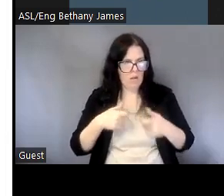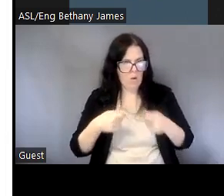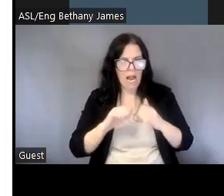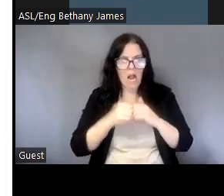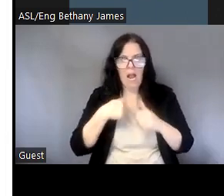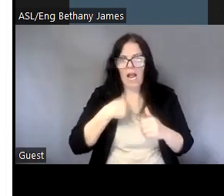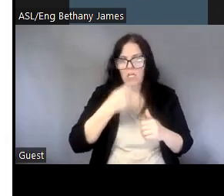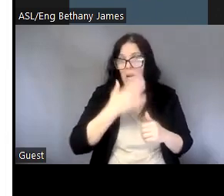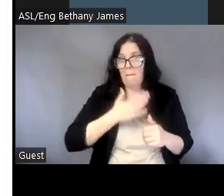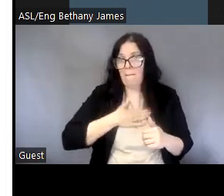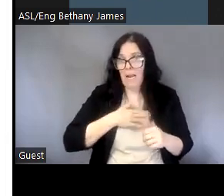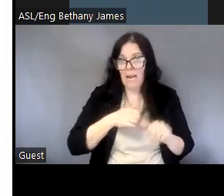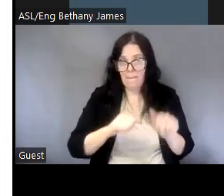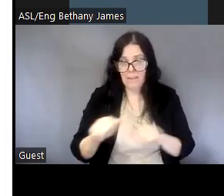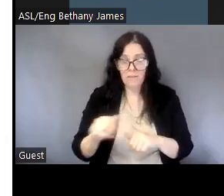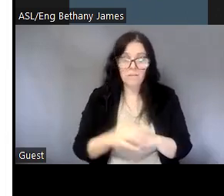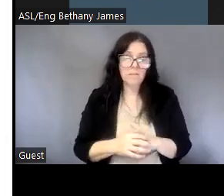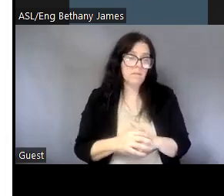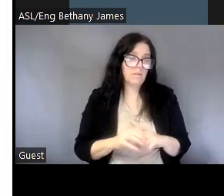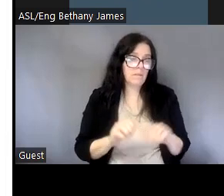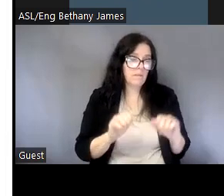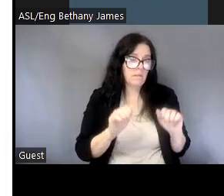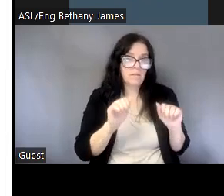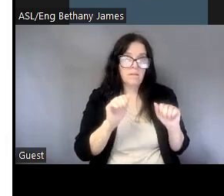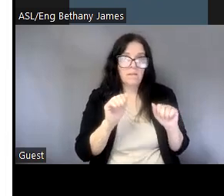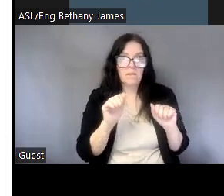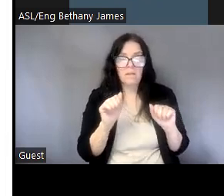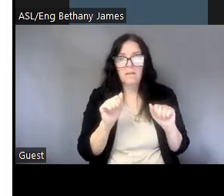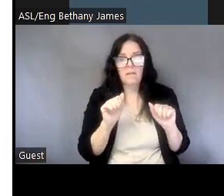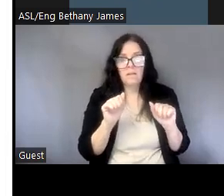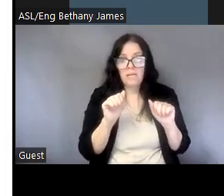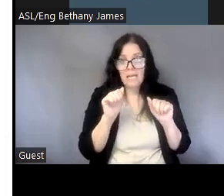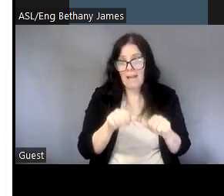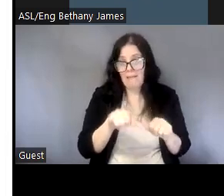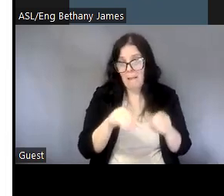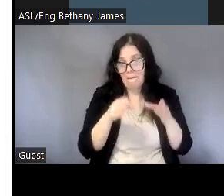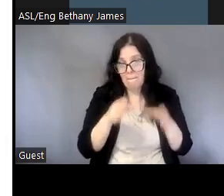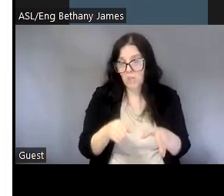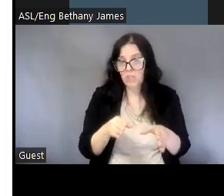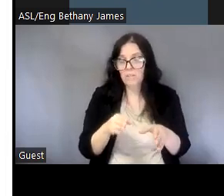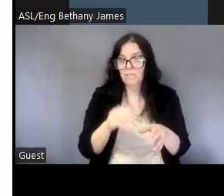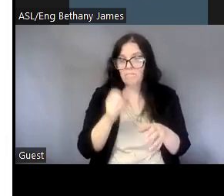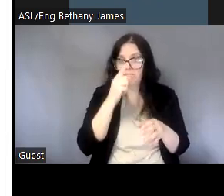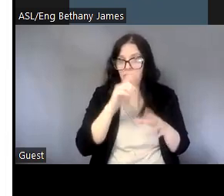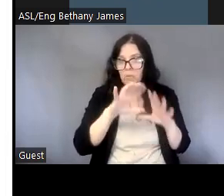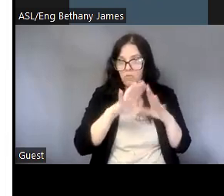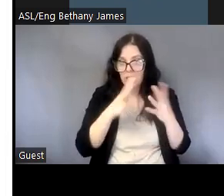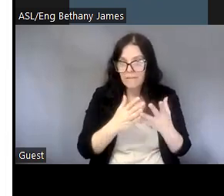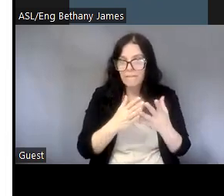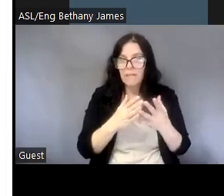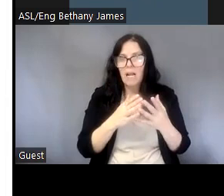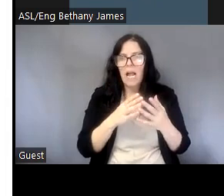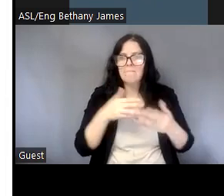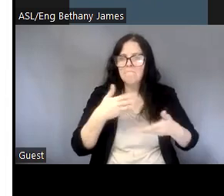abilities? Can that individual work, productively and fruitfully? And can that individual